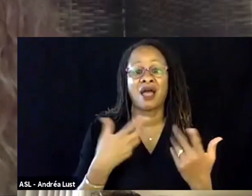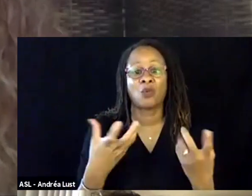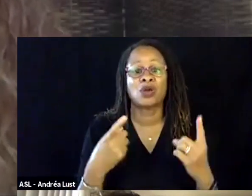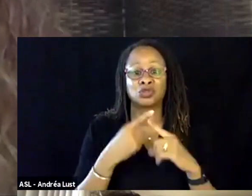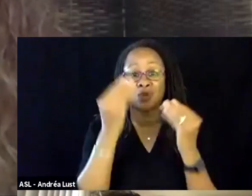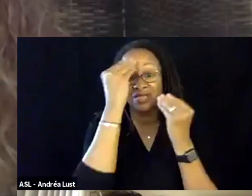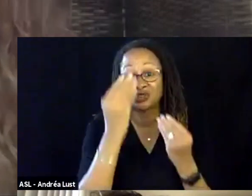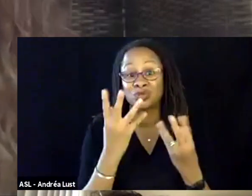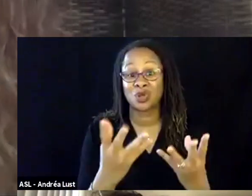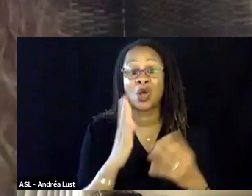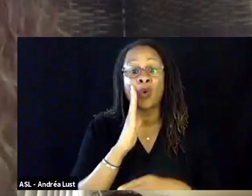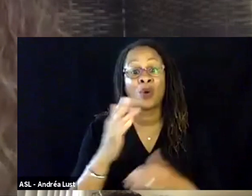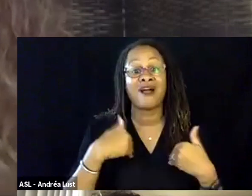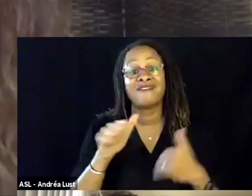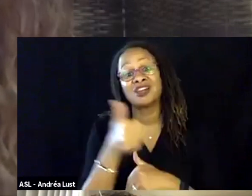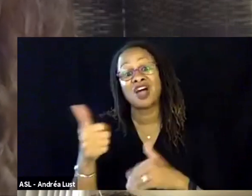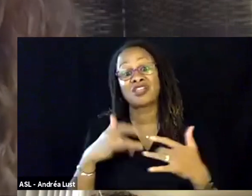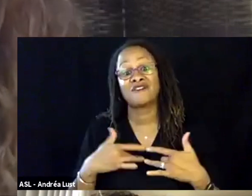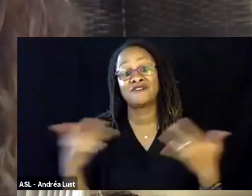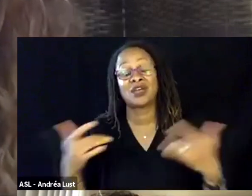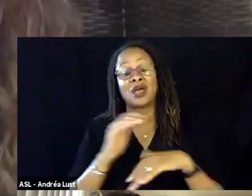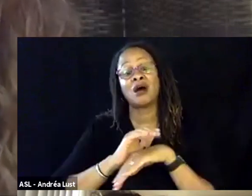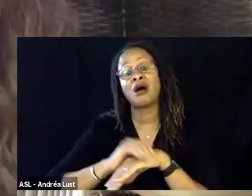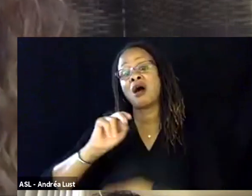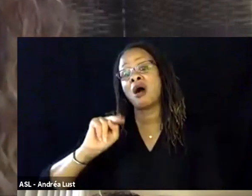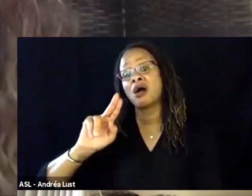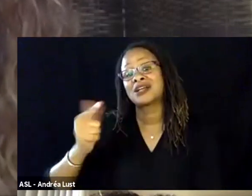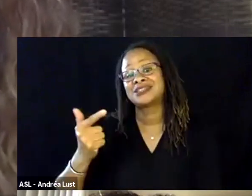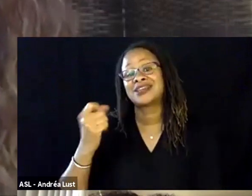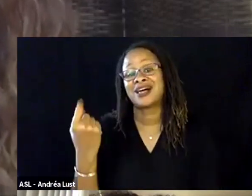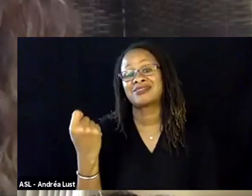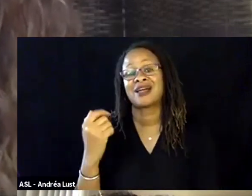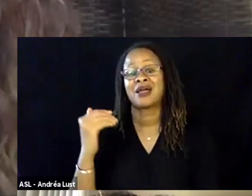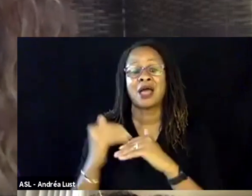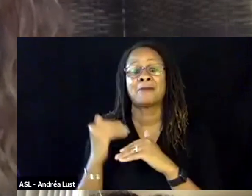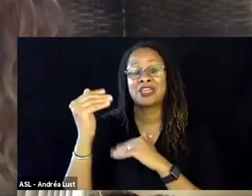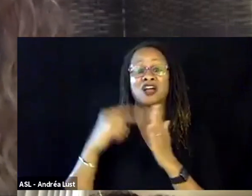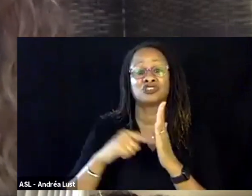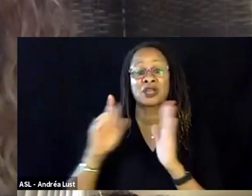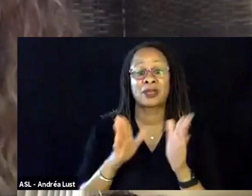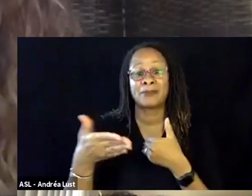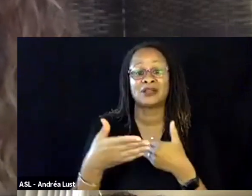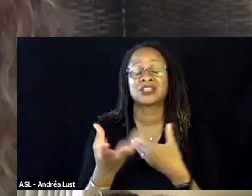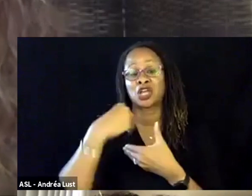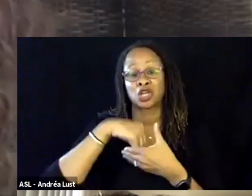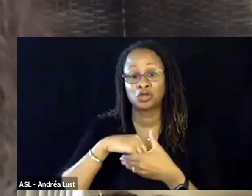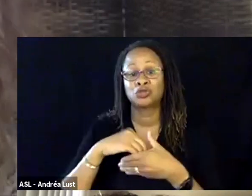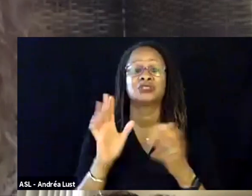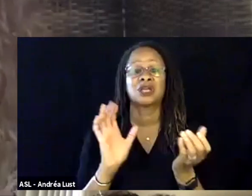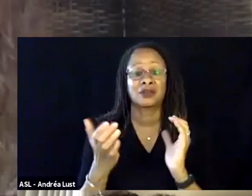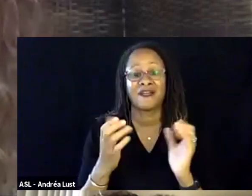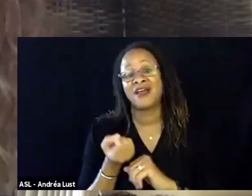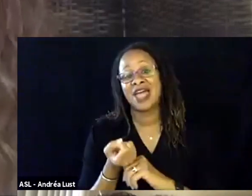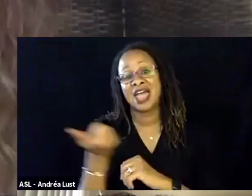let you know that we're going to have another event August 11th, and it's called Beyond Checking Boxes, Inclusion versus Exclusion